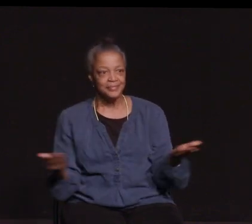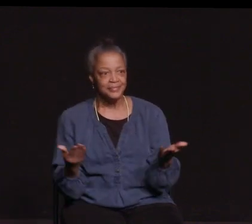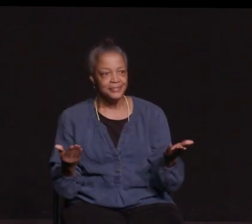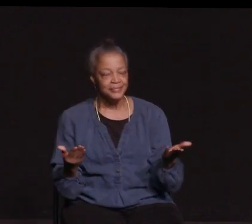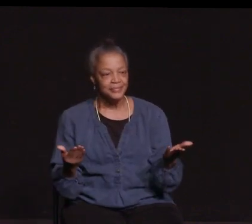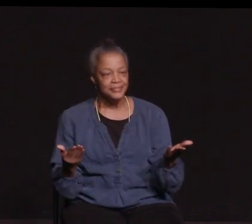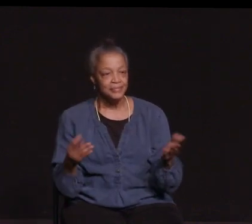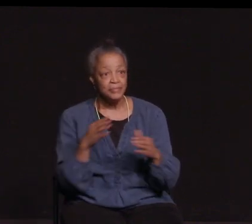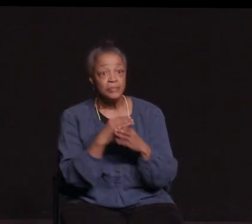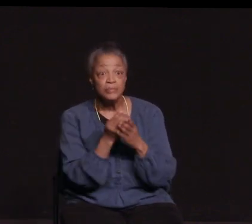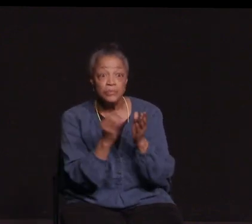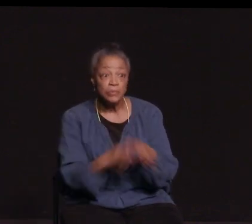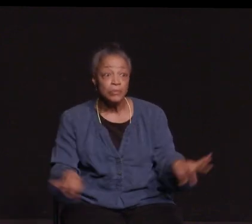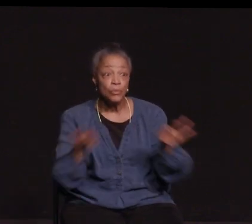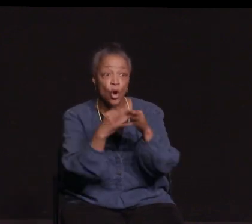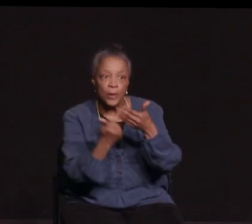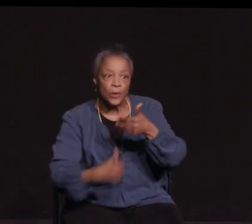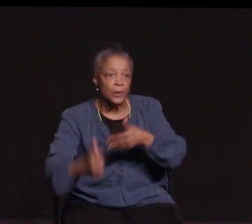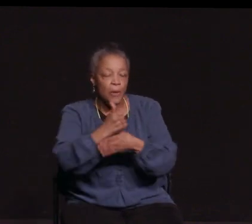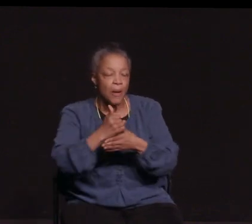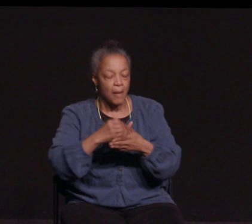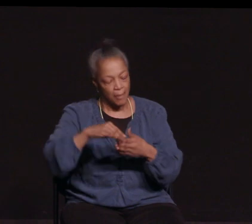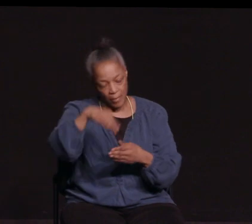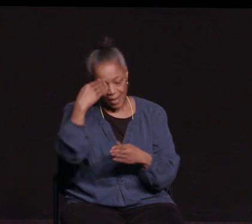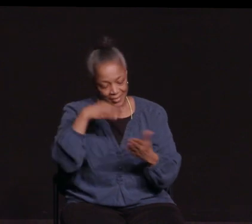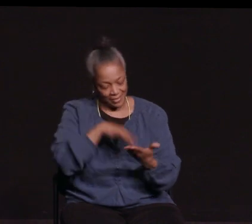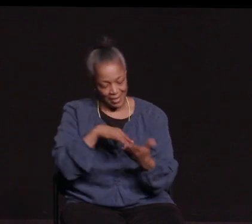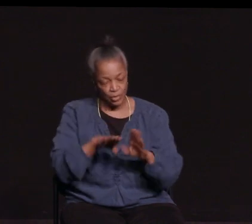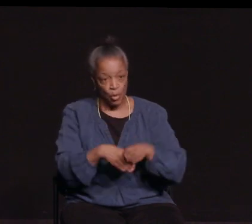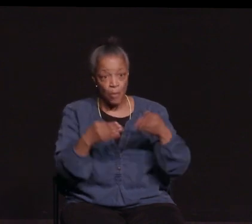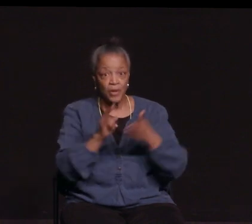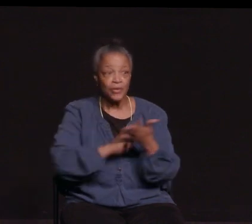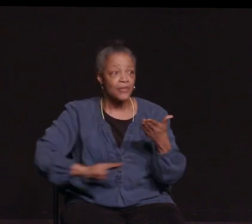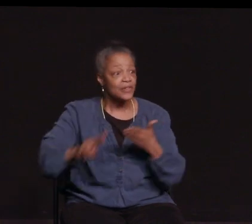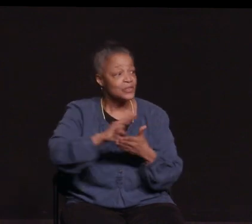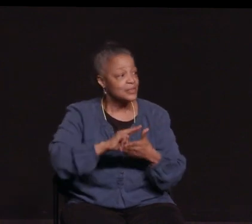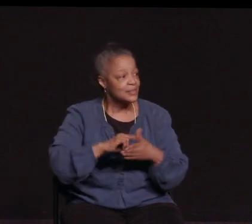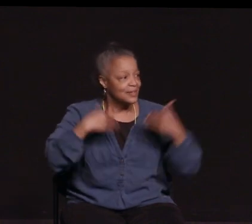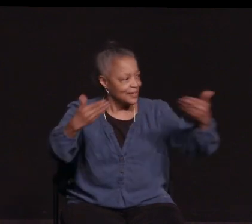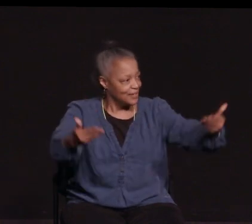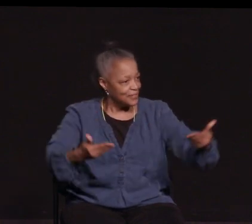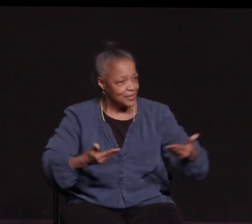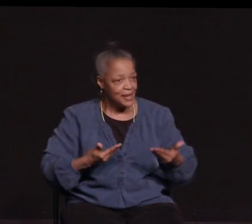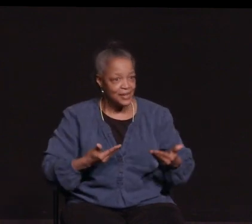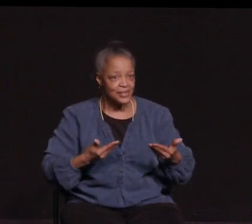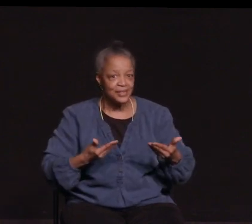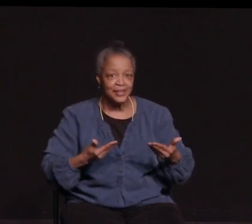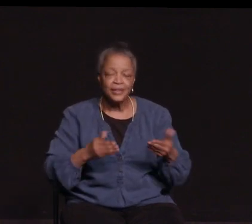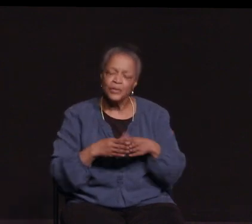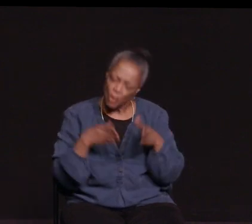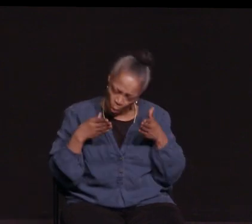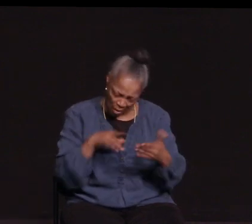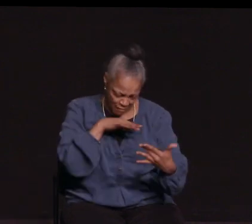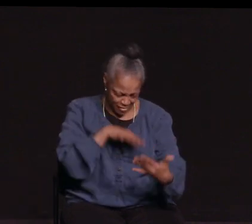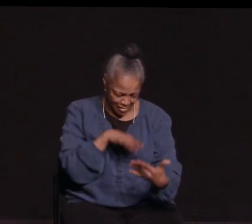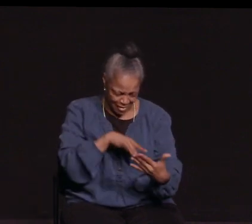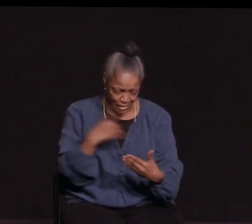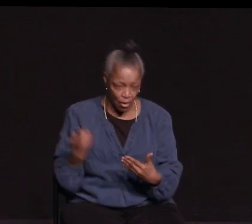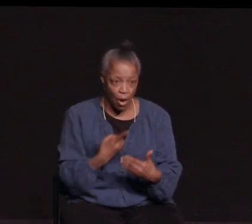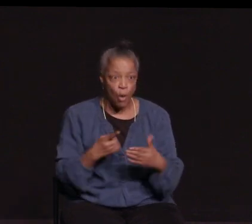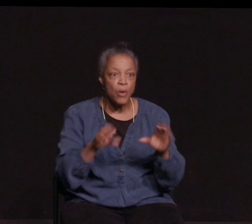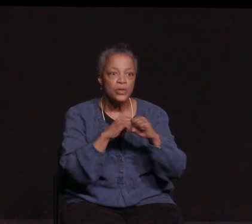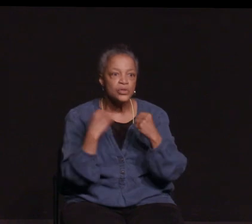Above all, the Black Studies Open University is an invitation to a mode of study that is always